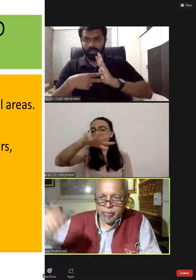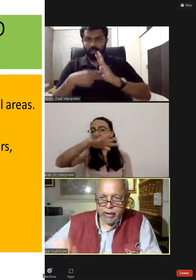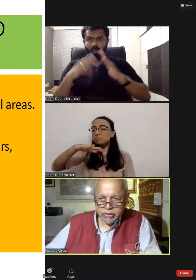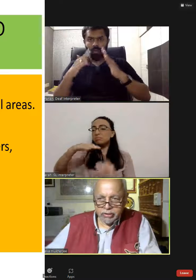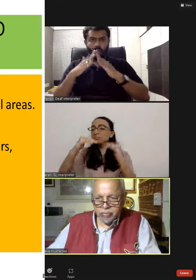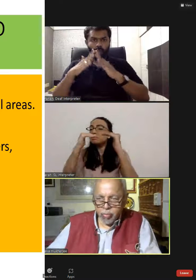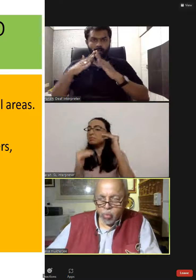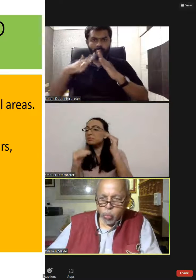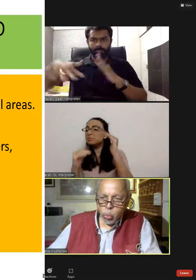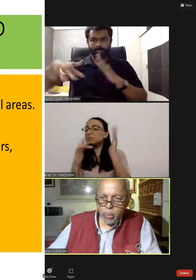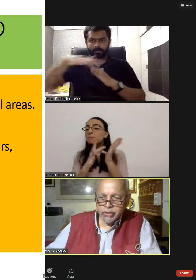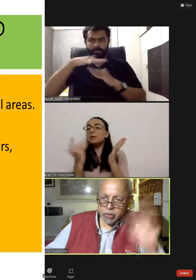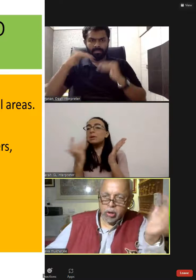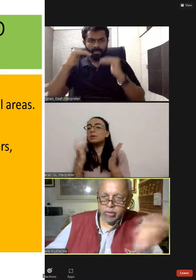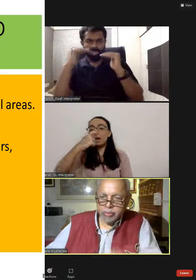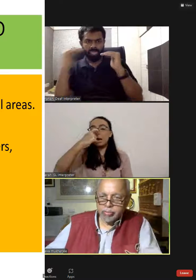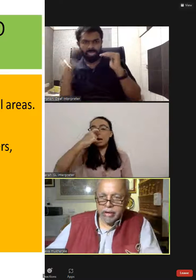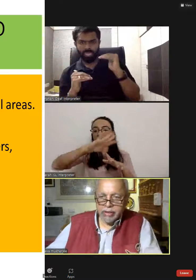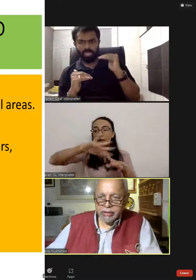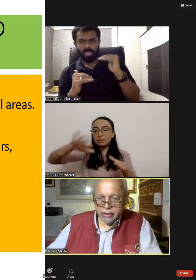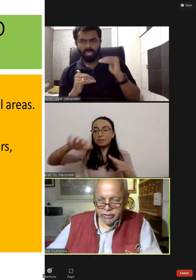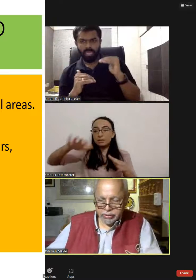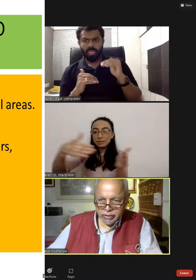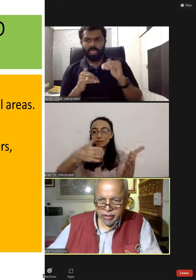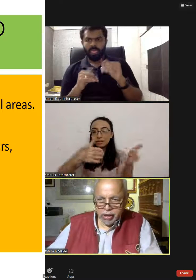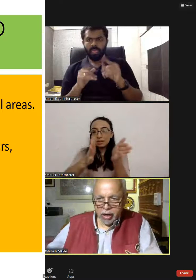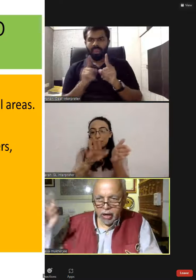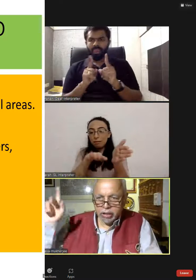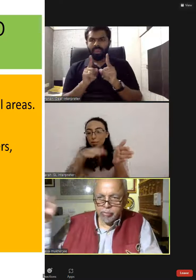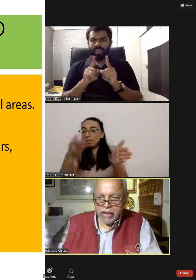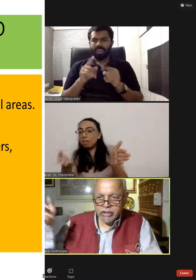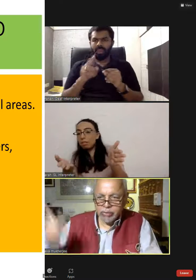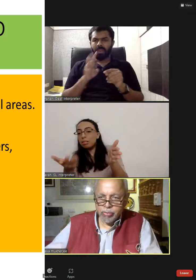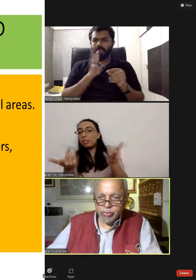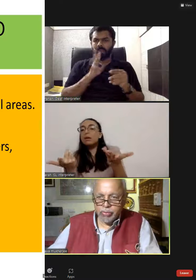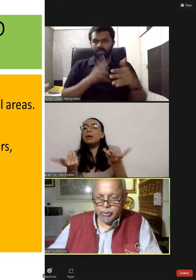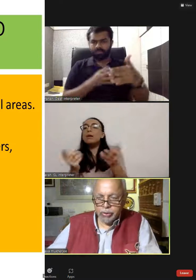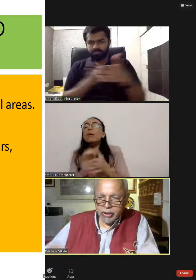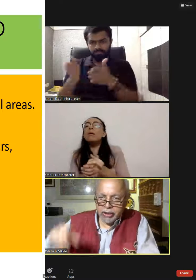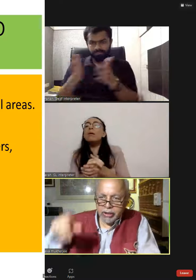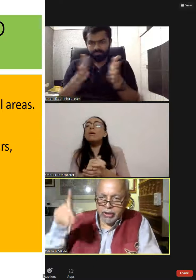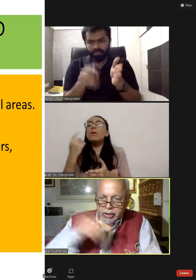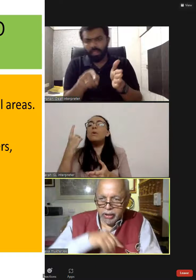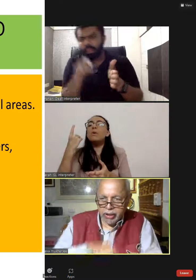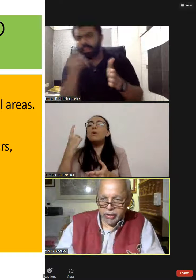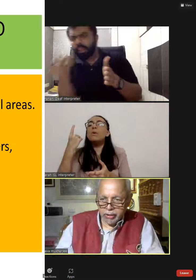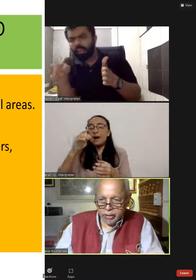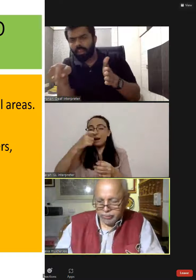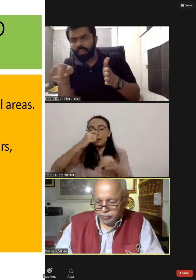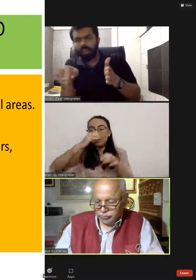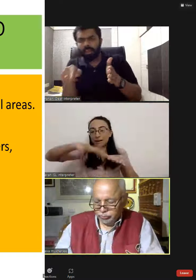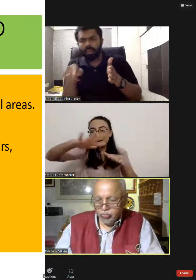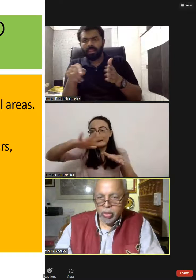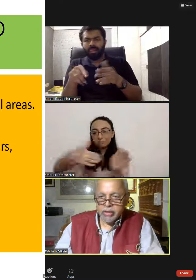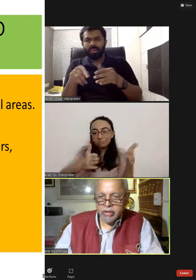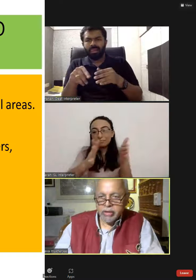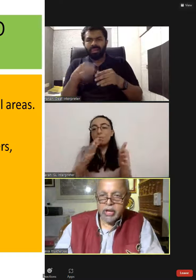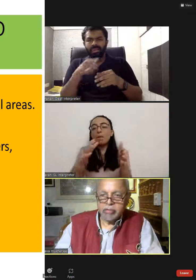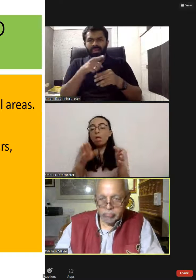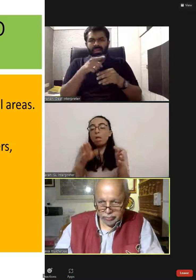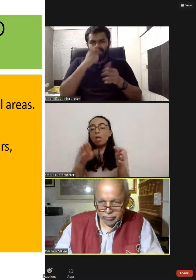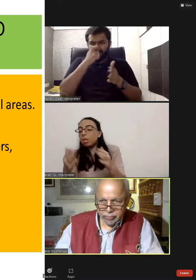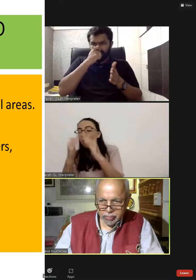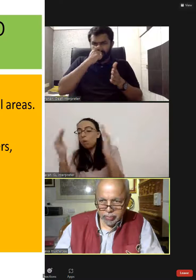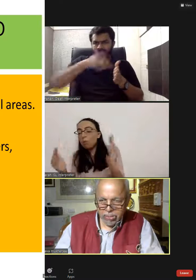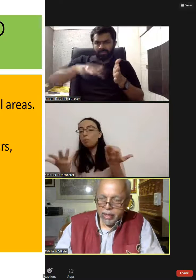River banks, shores of Bangladesh, on the banks of Brahmaputra in